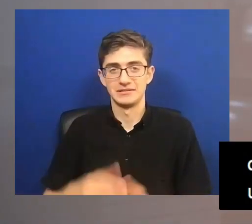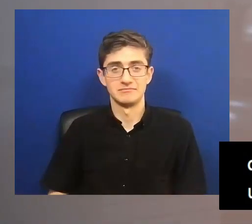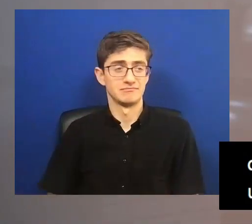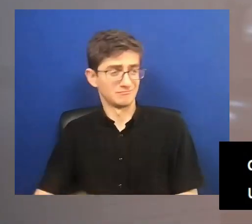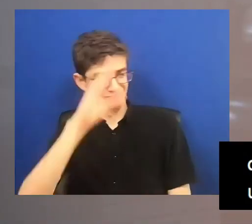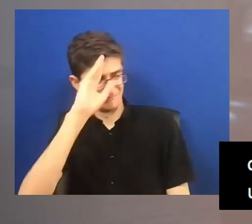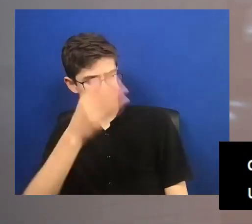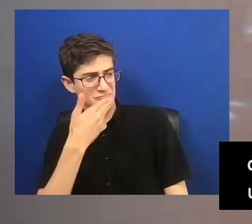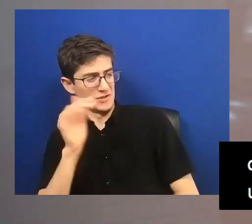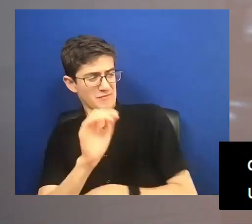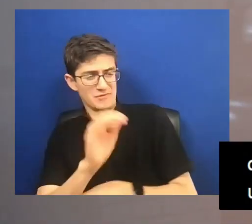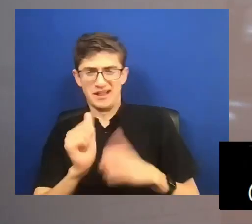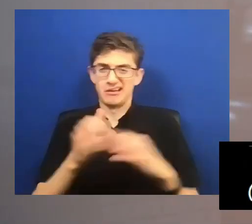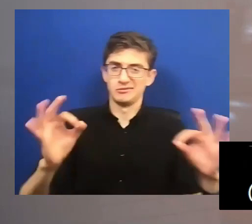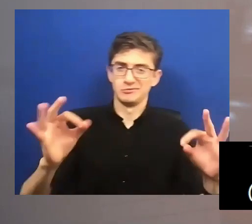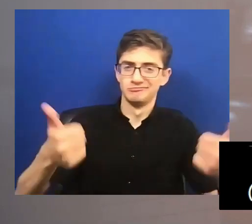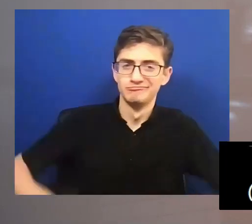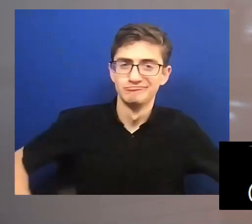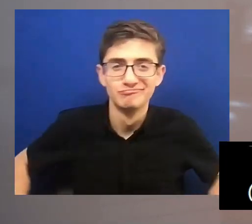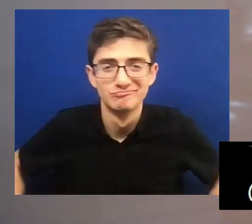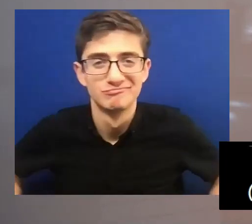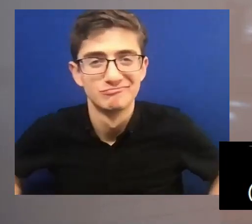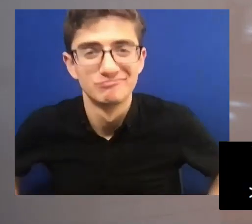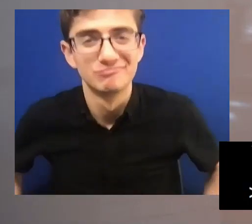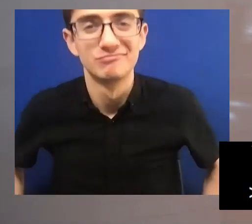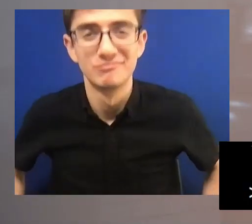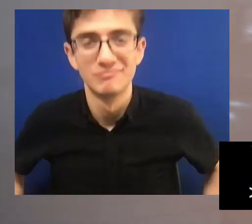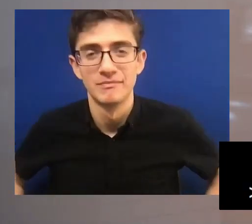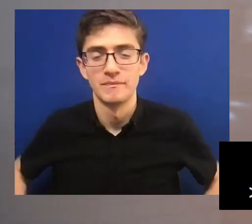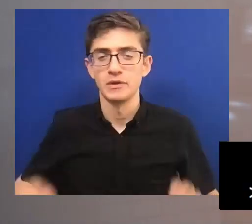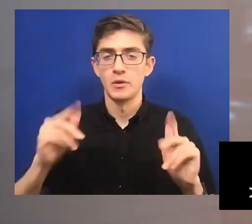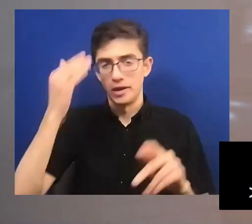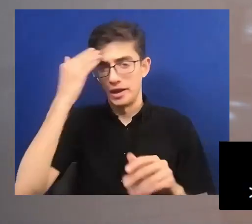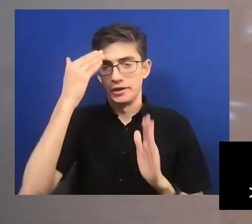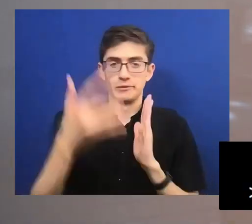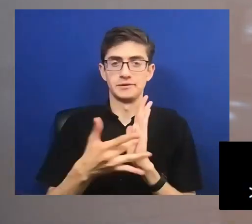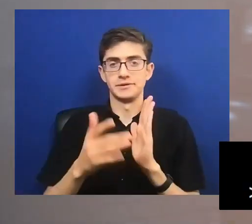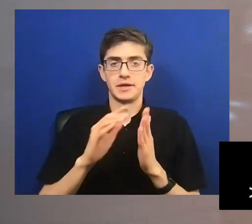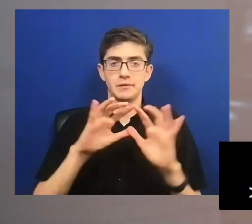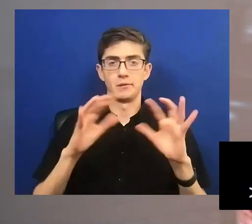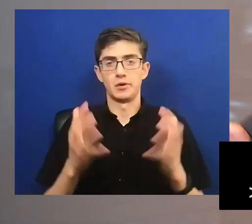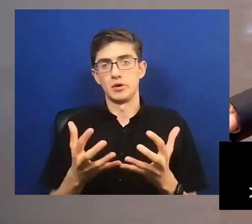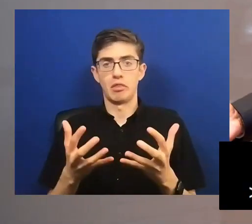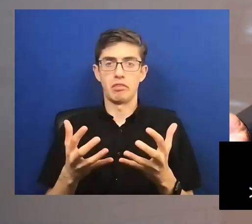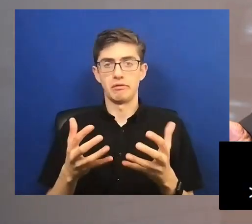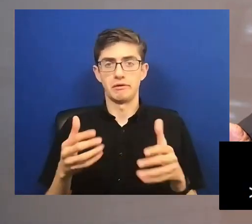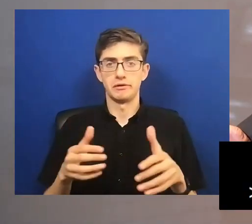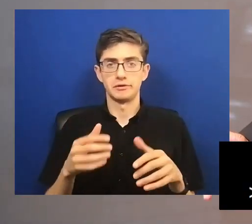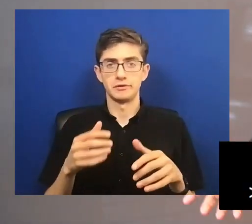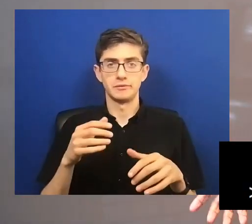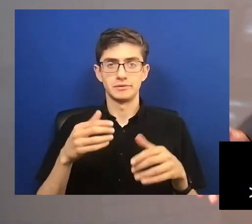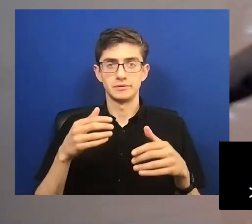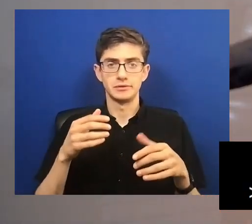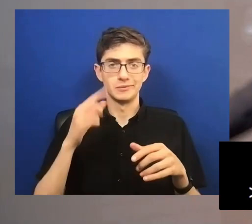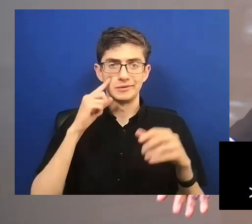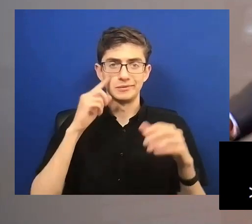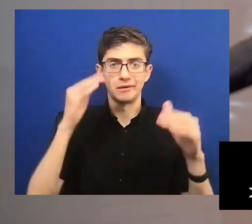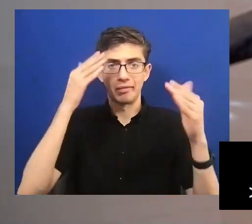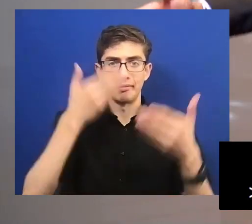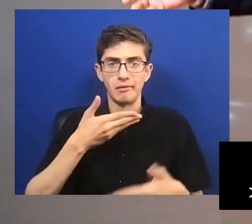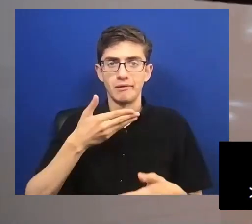doing? It's okay. I know when you go into the tech world, you'll be like, everybody's doing all right? Do it like